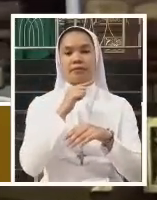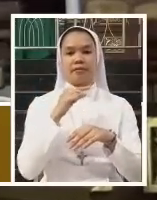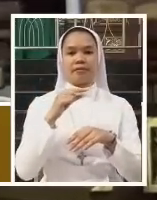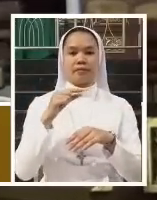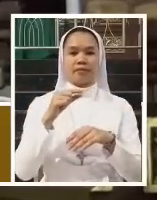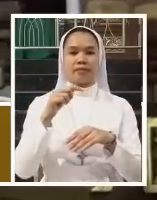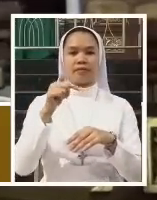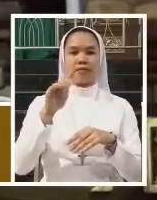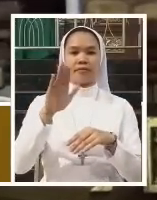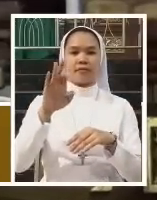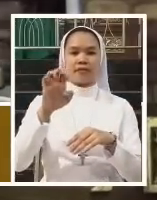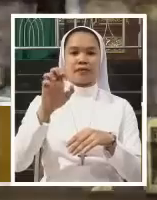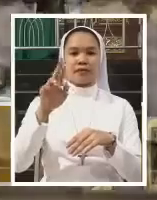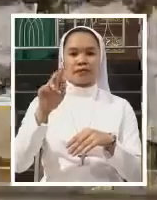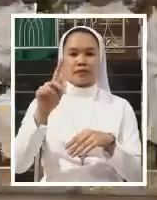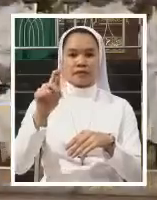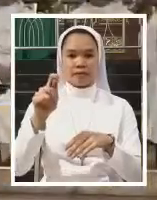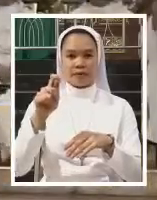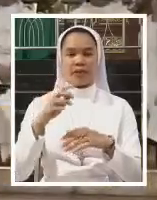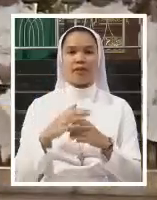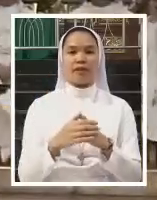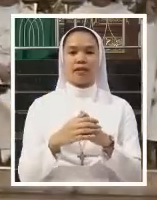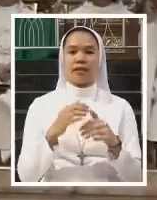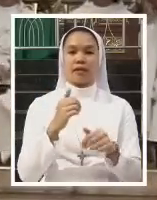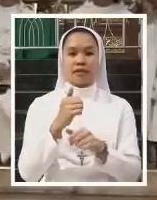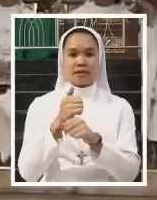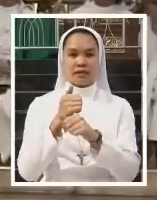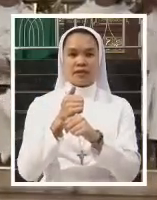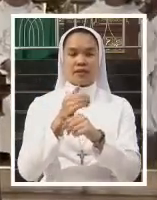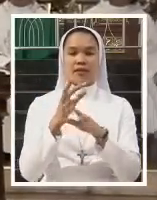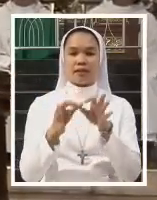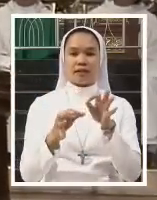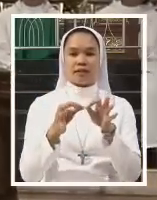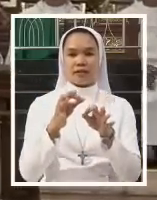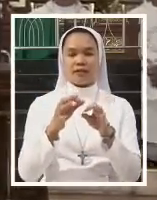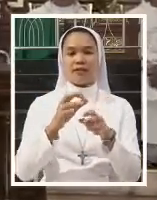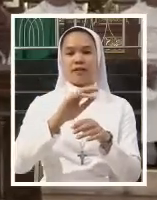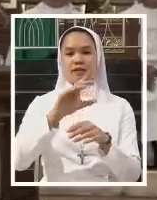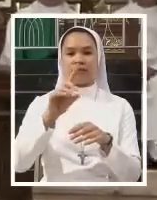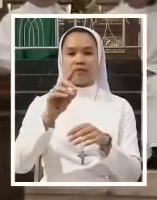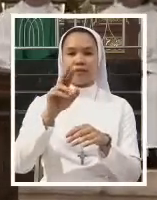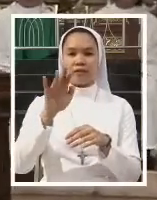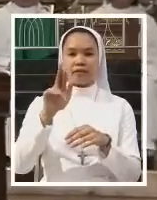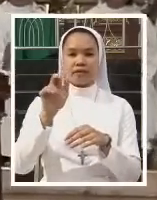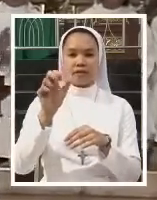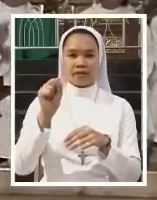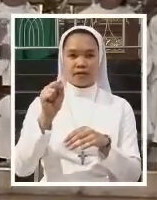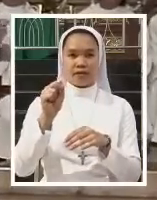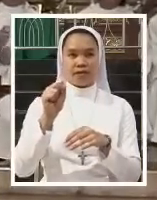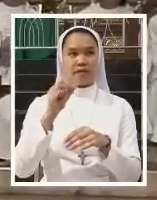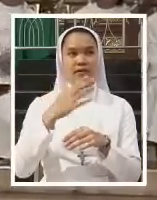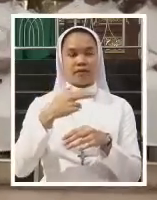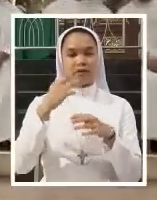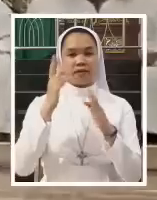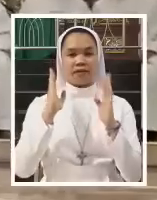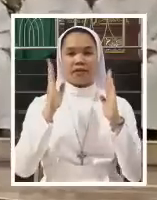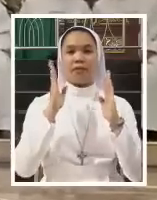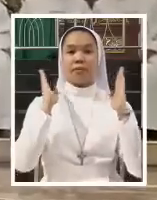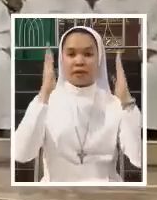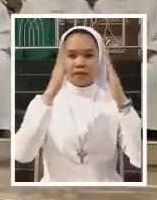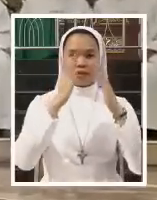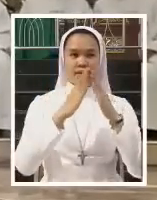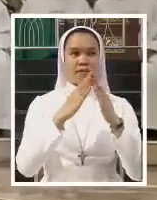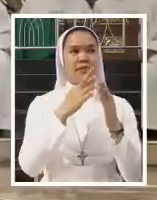Father Albert Aurelio, Judicial Vicar, Reverend Father Darius Romualdo, Chancellor, and the Most Reverend Rolando J.